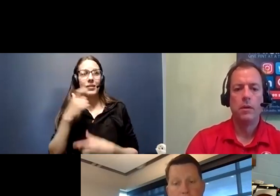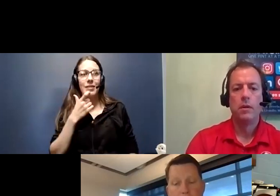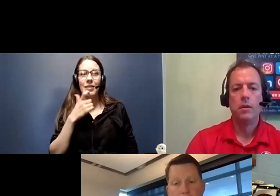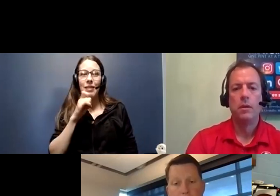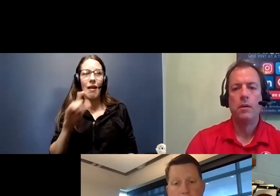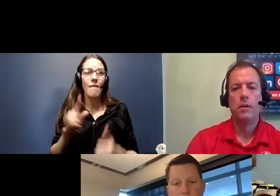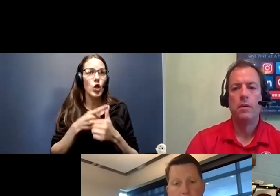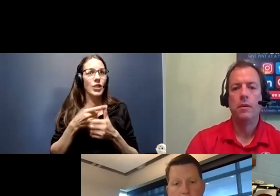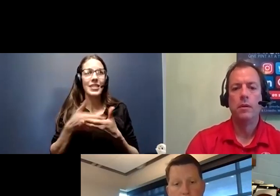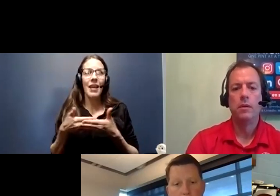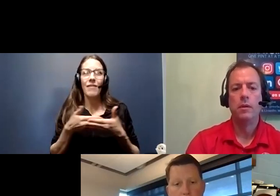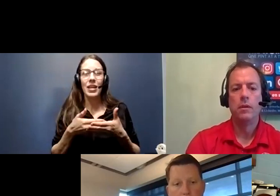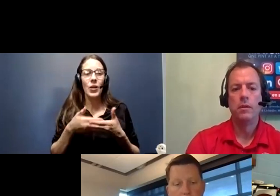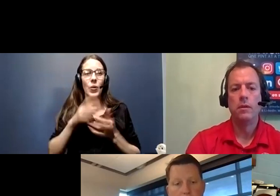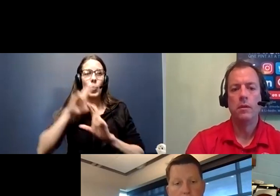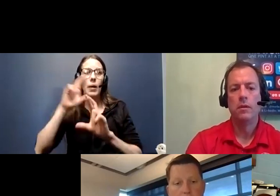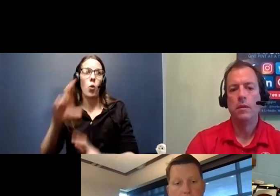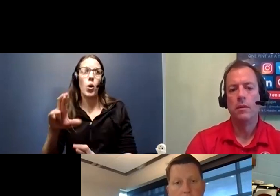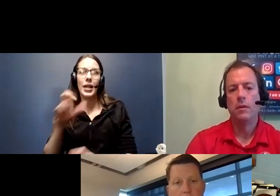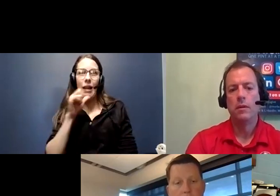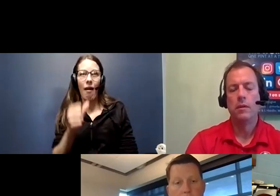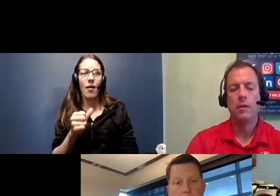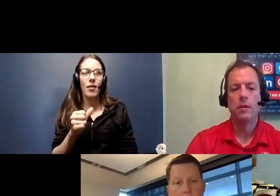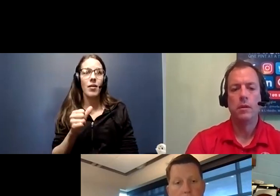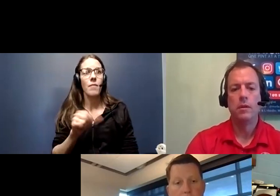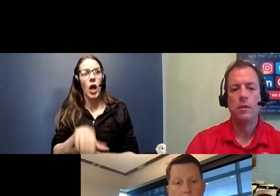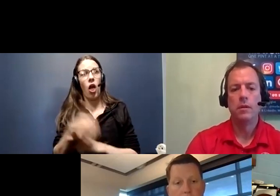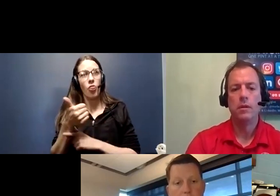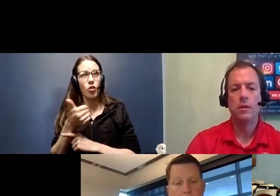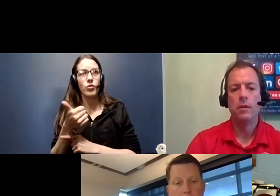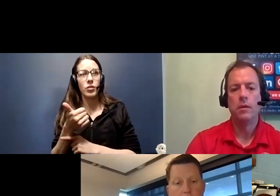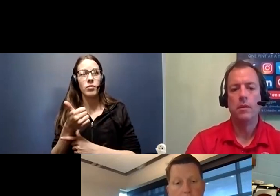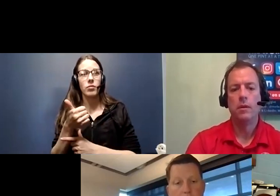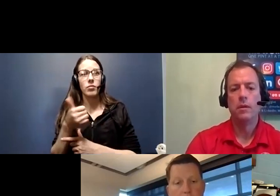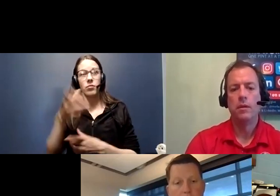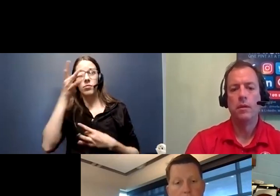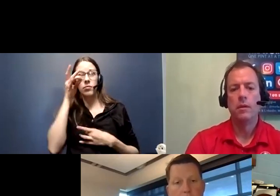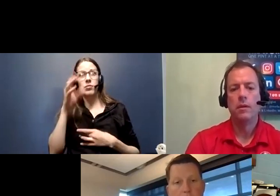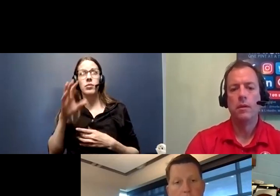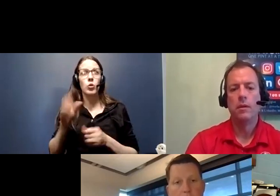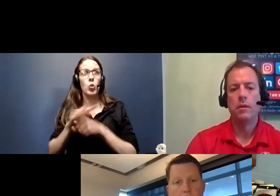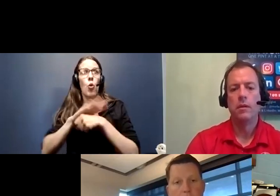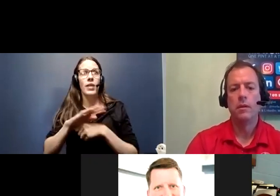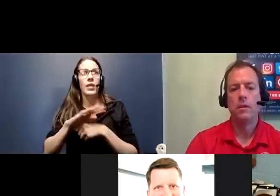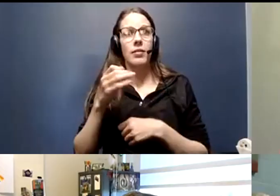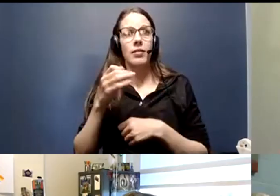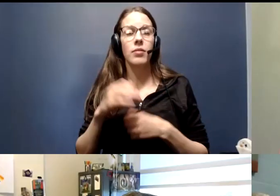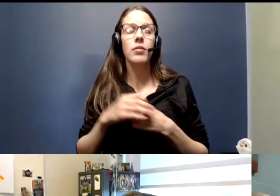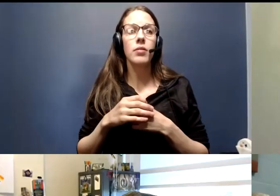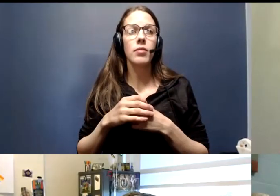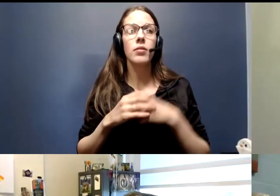the first infant that we've reported, so there have been others who have gotten COVID-19 here, and